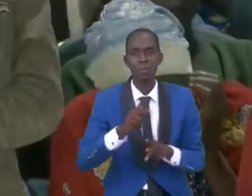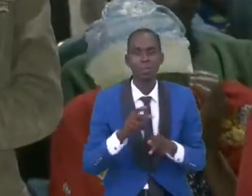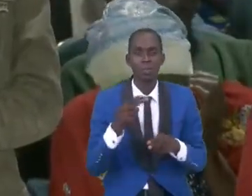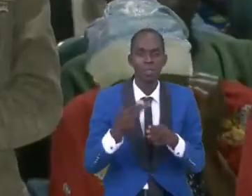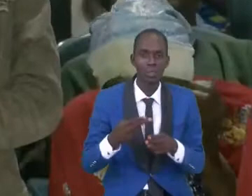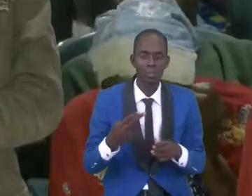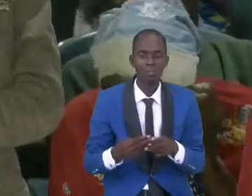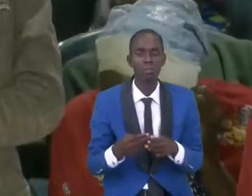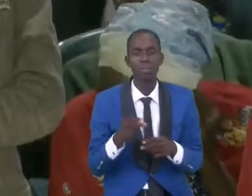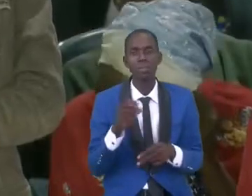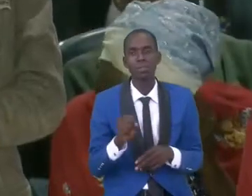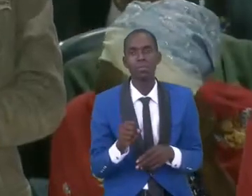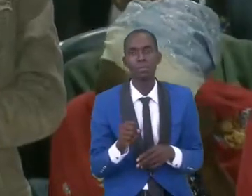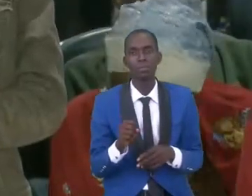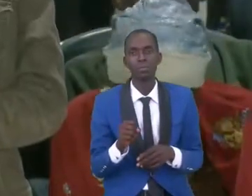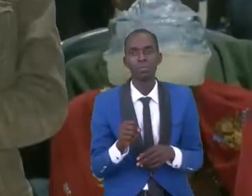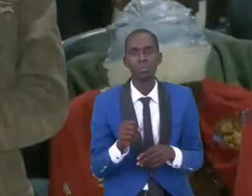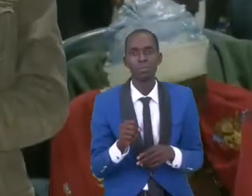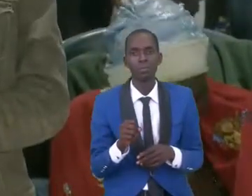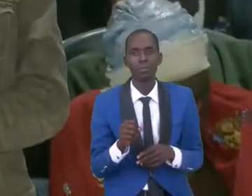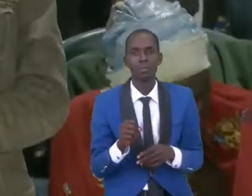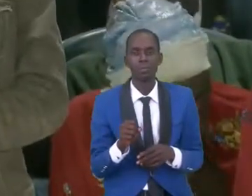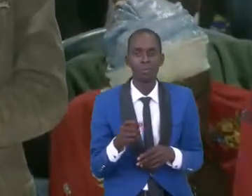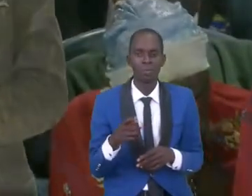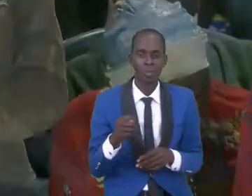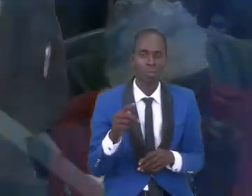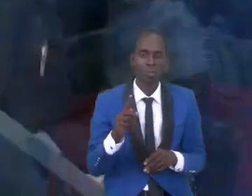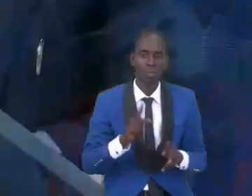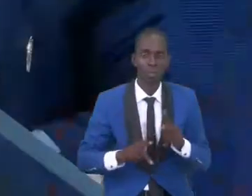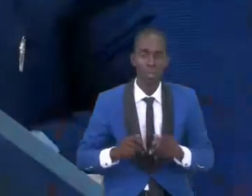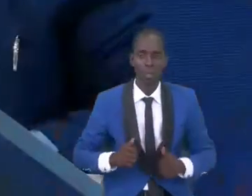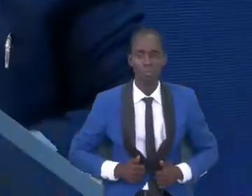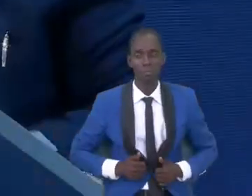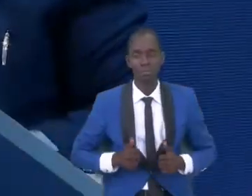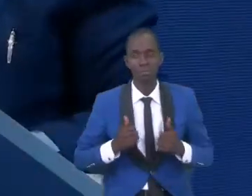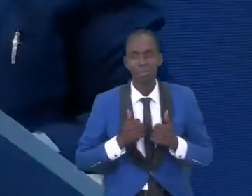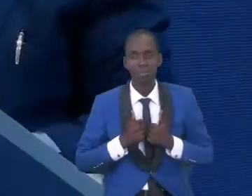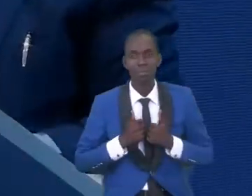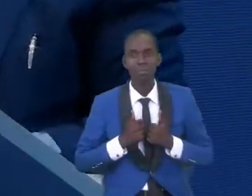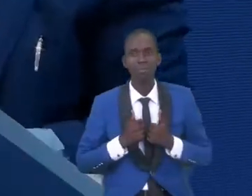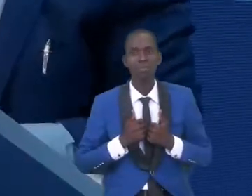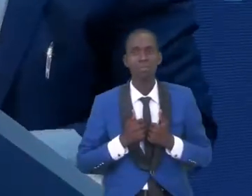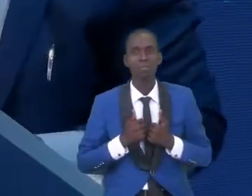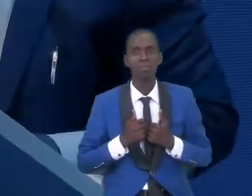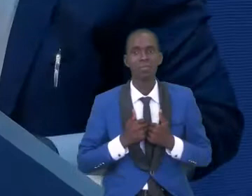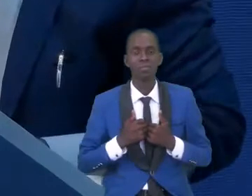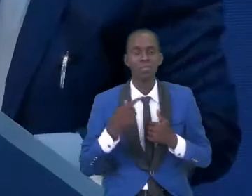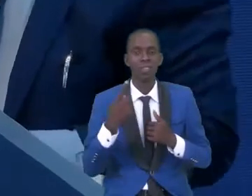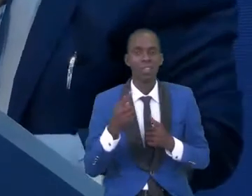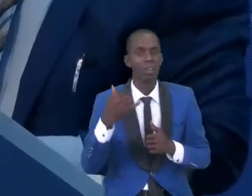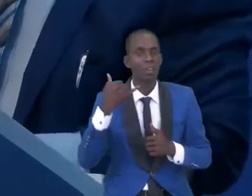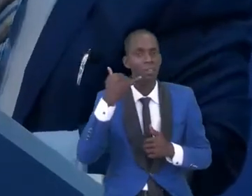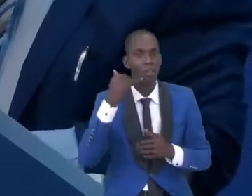their names, their address, the phone number.